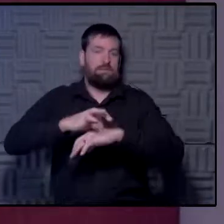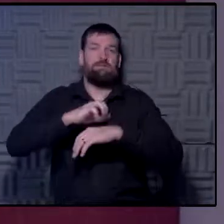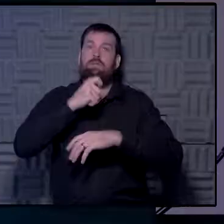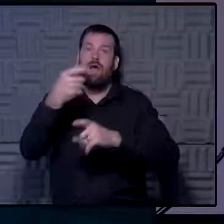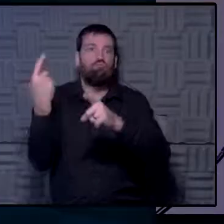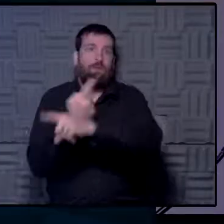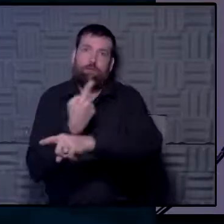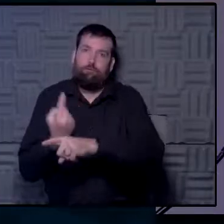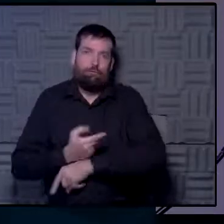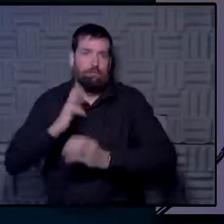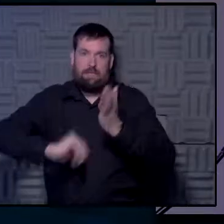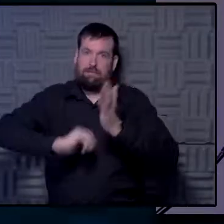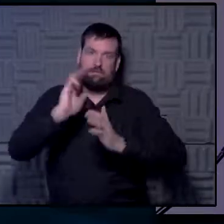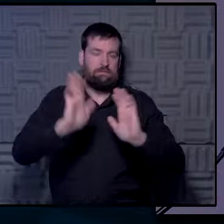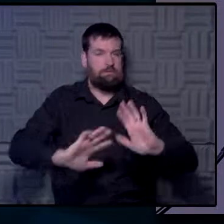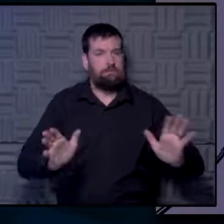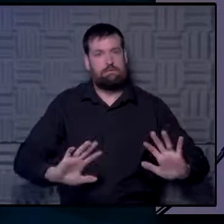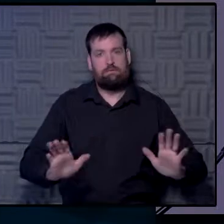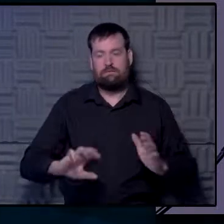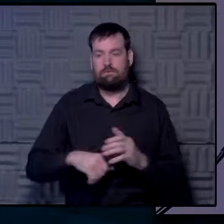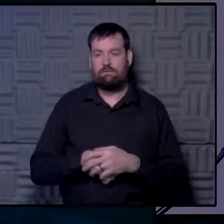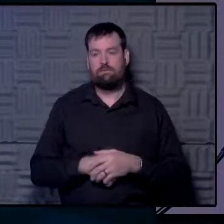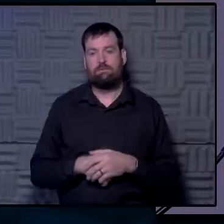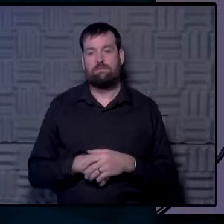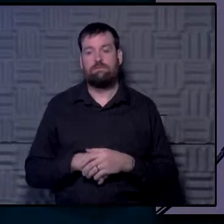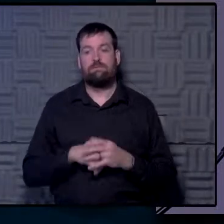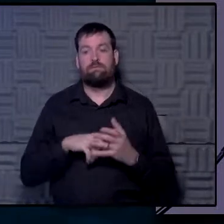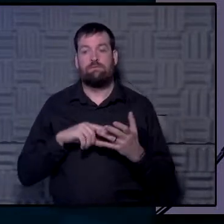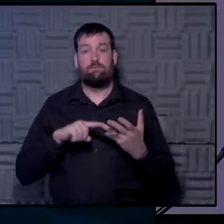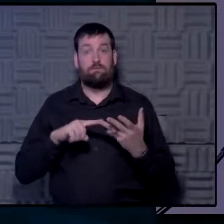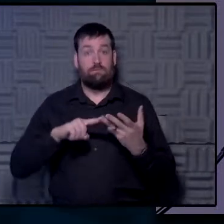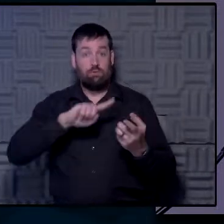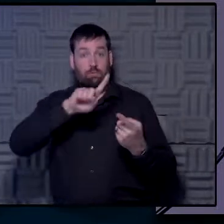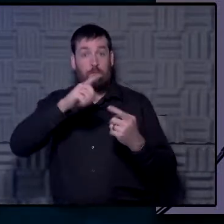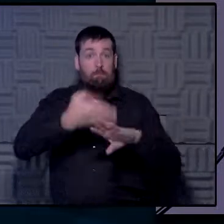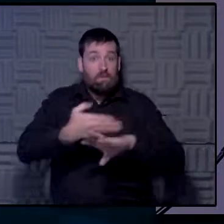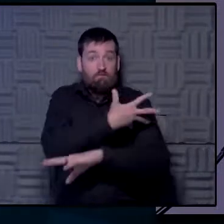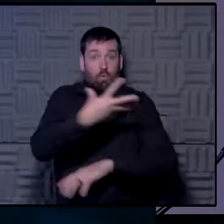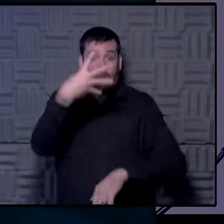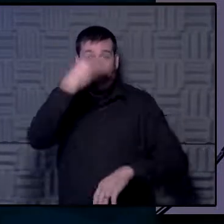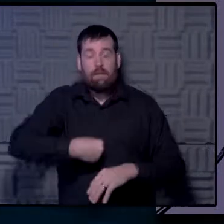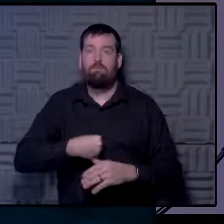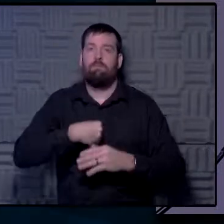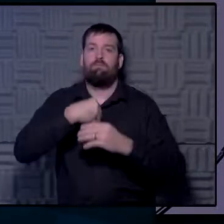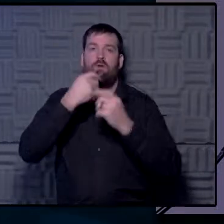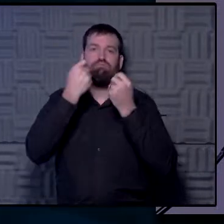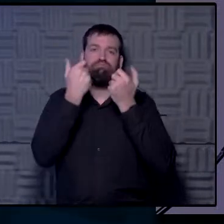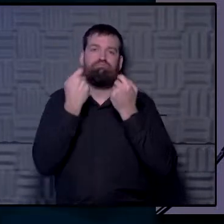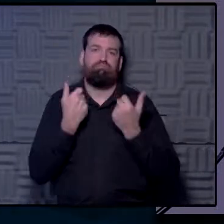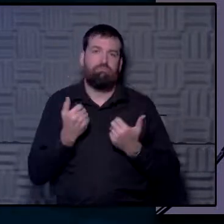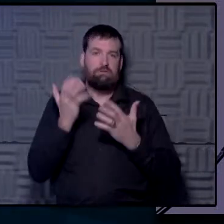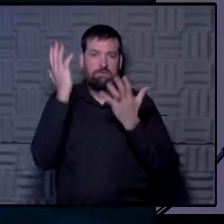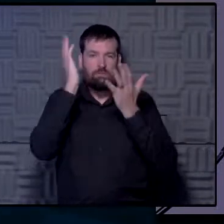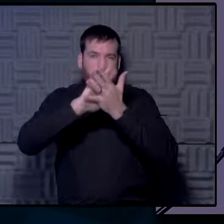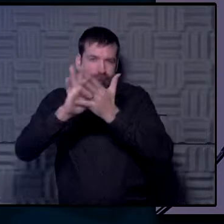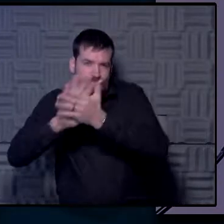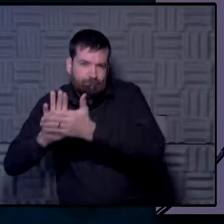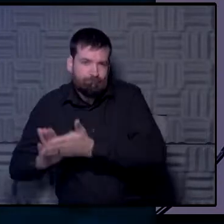paint on your face or body. And then remove it at night before you go to bed so it doesn't cause any